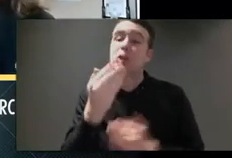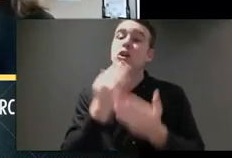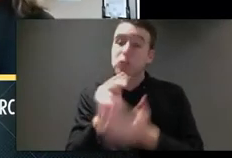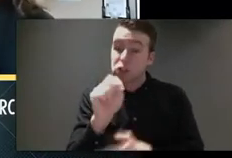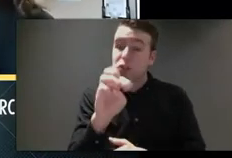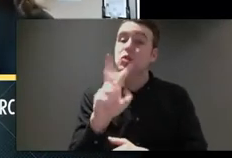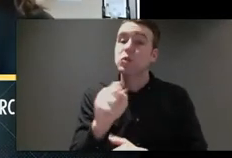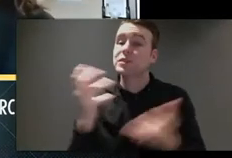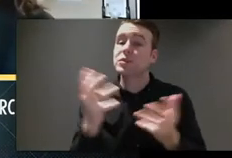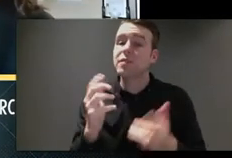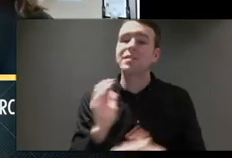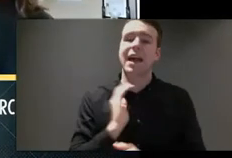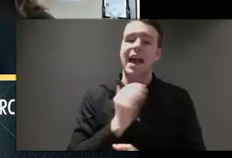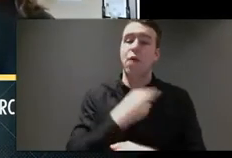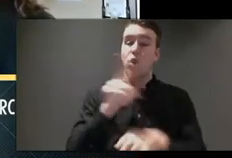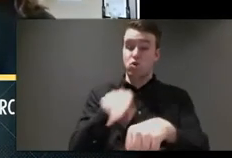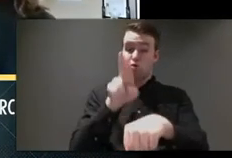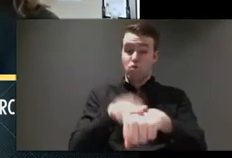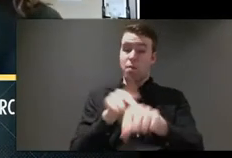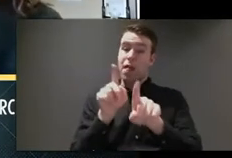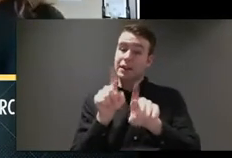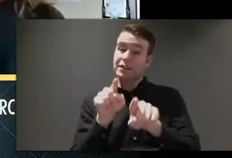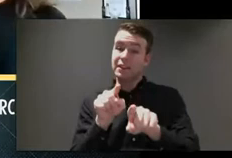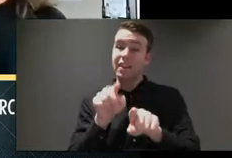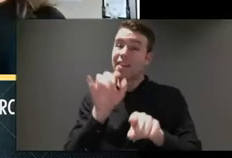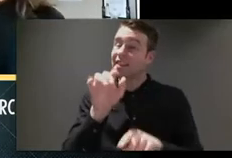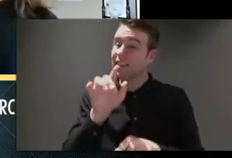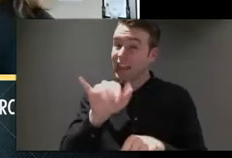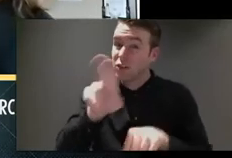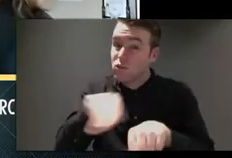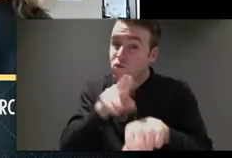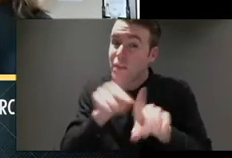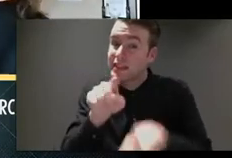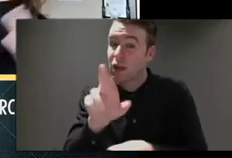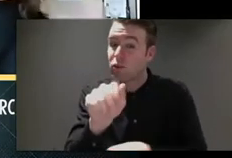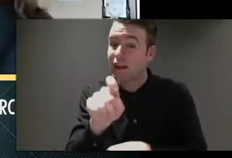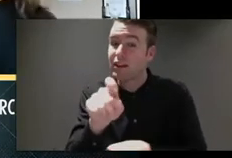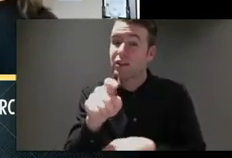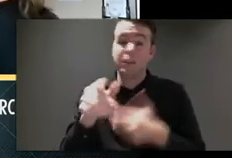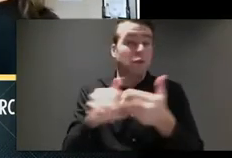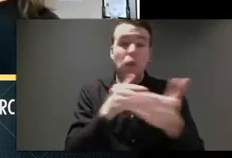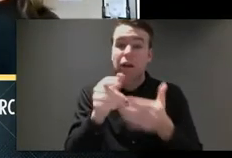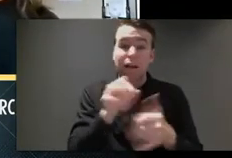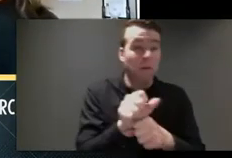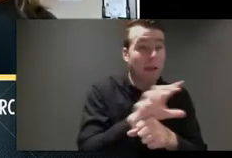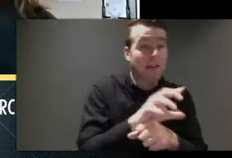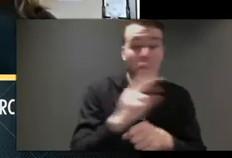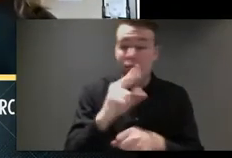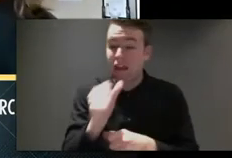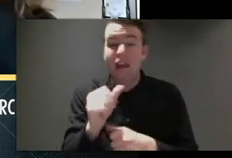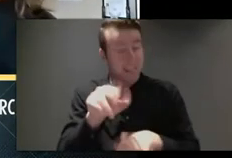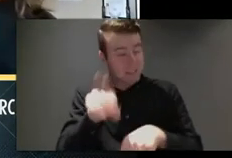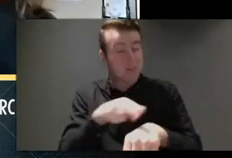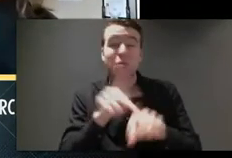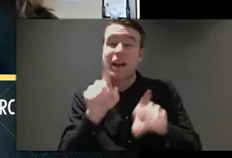news is that our normal attendance, this is our normal attendance rate, regardless of the pandemic. And